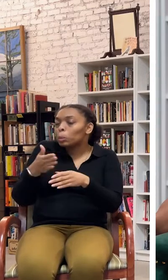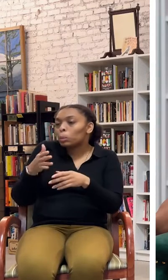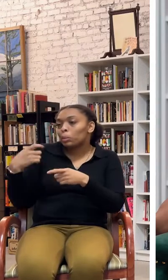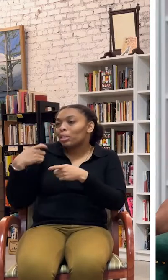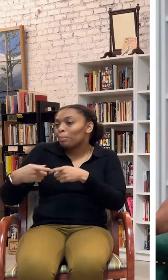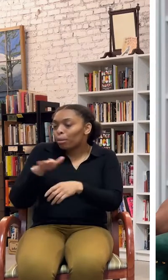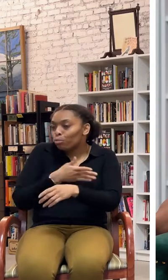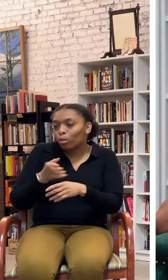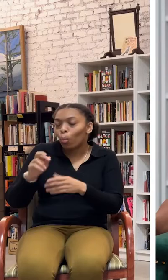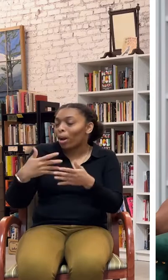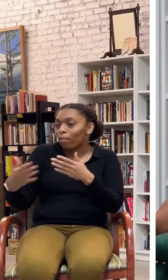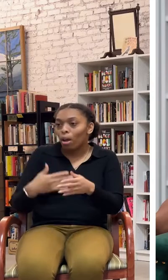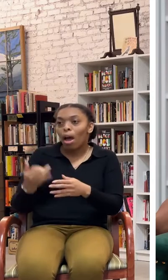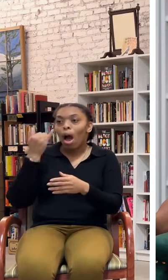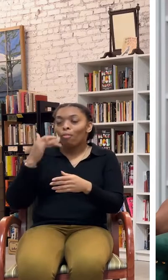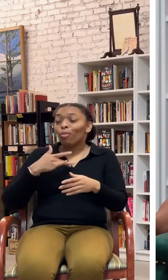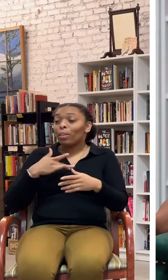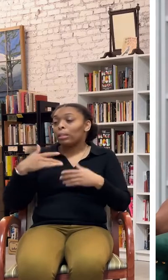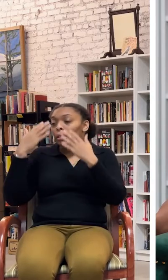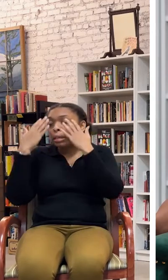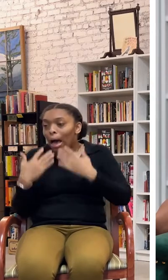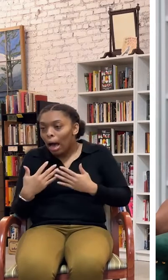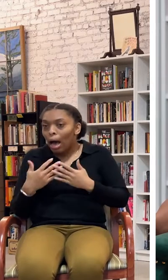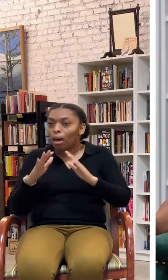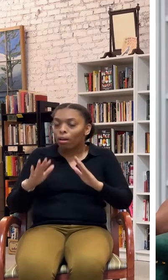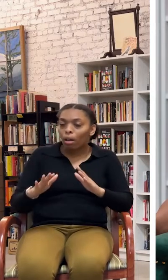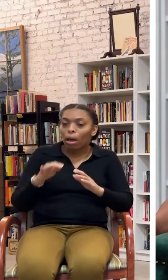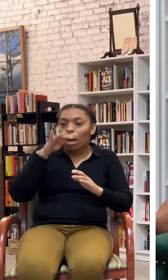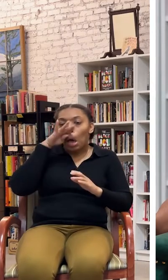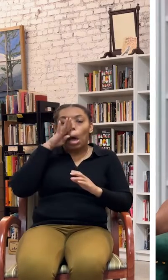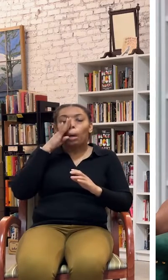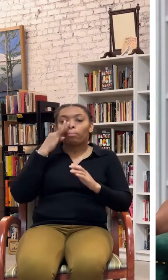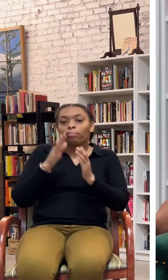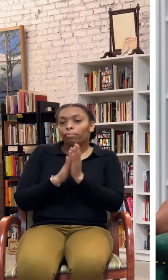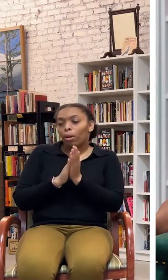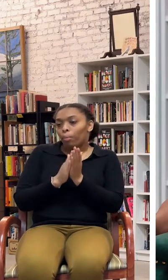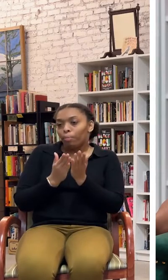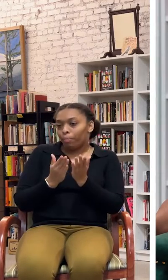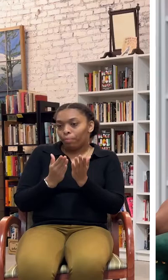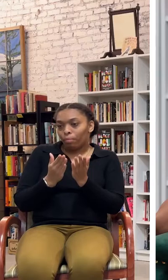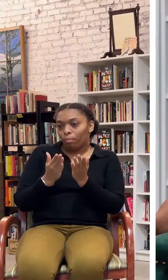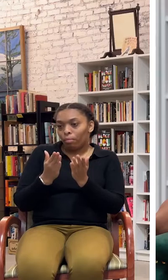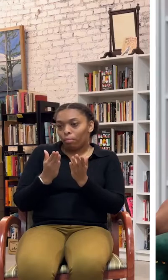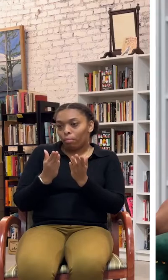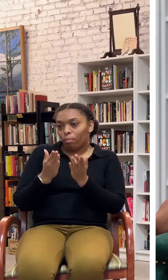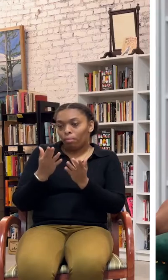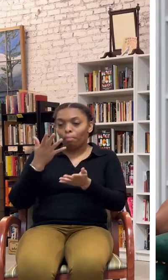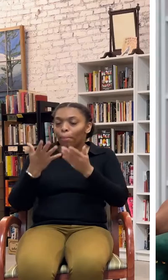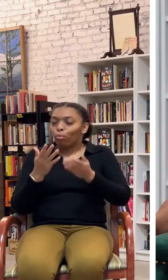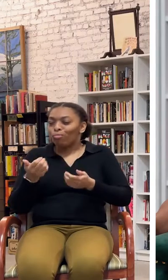you feel sad or whatever, instead of what usually feels like, you give your prescription, which is, that's nice intention, but that's not necessarily what the person